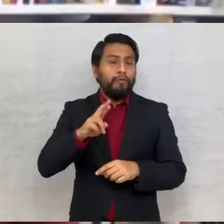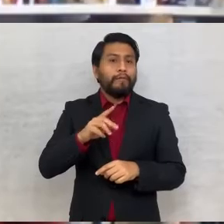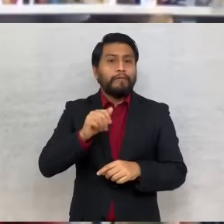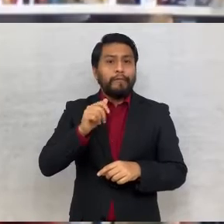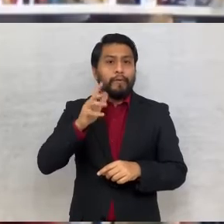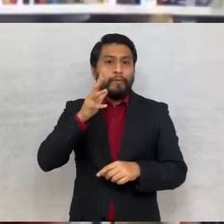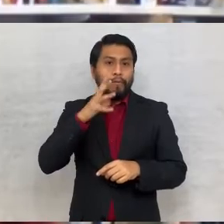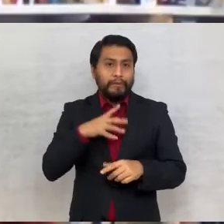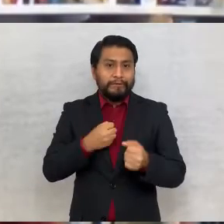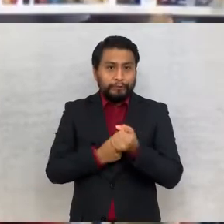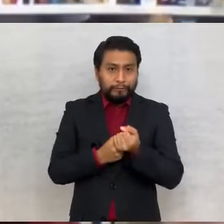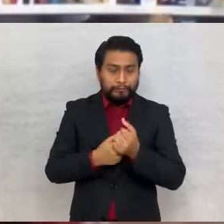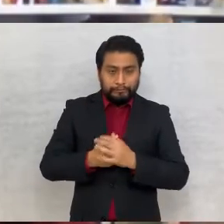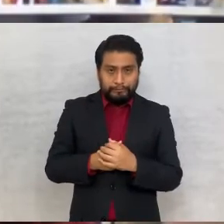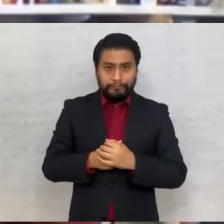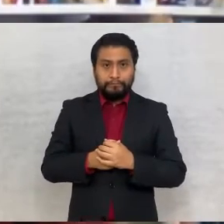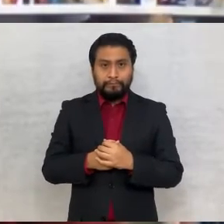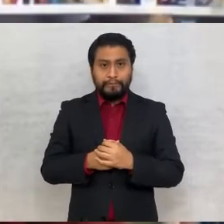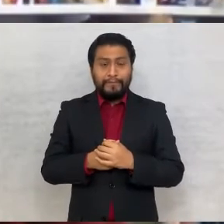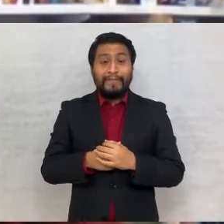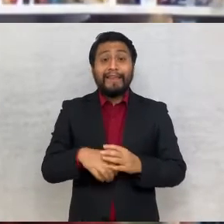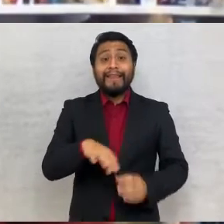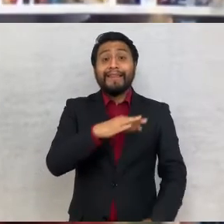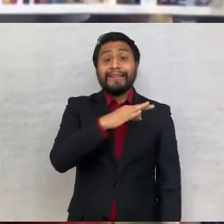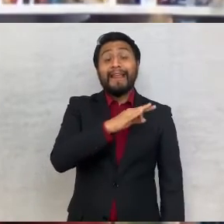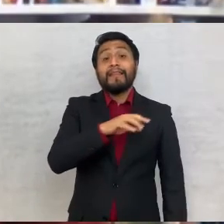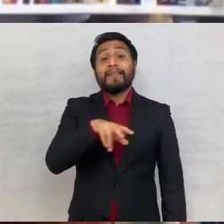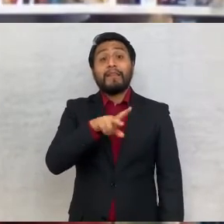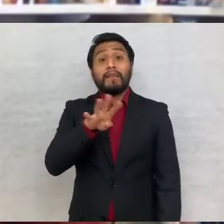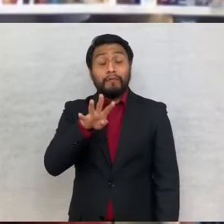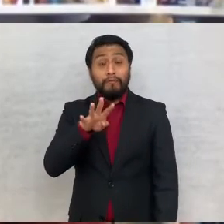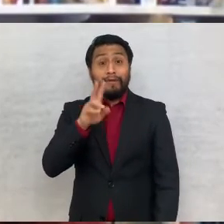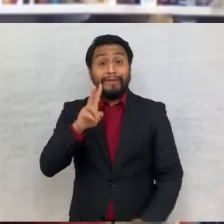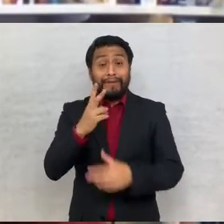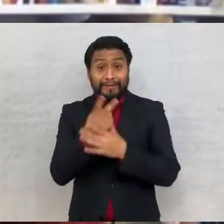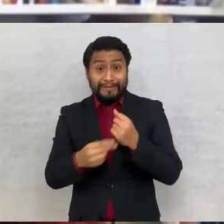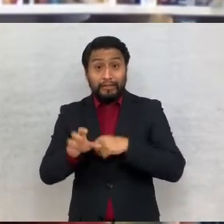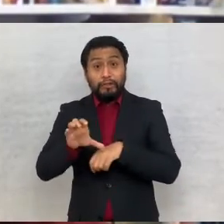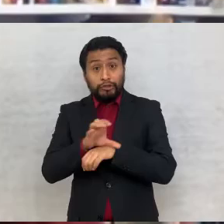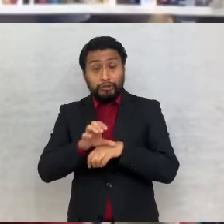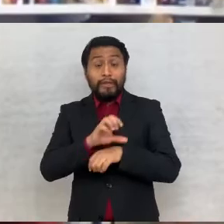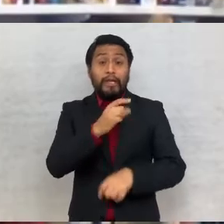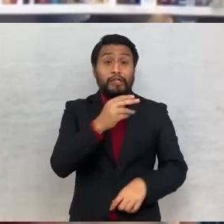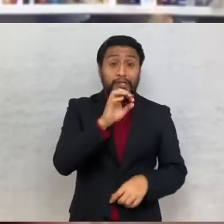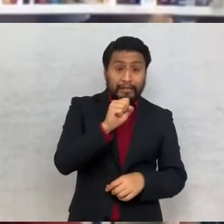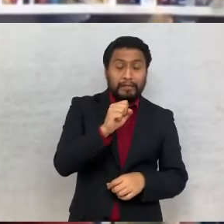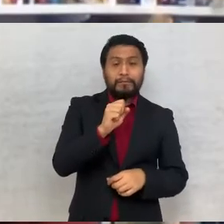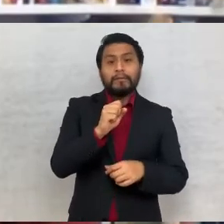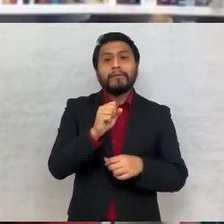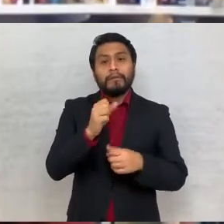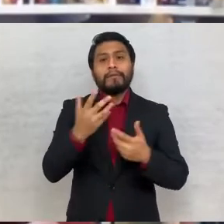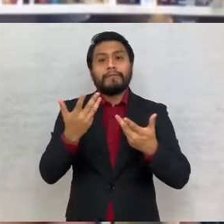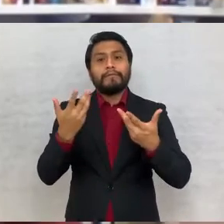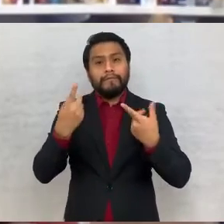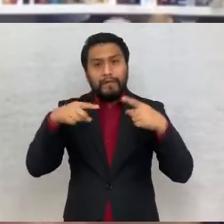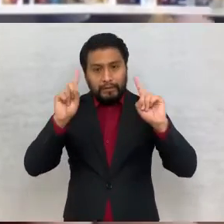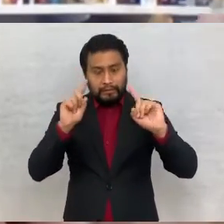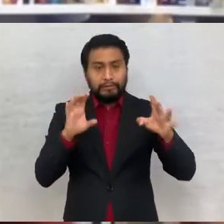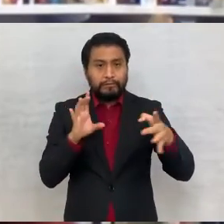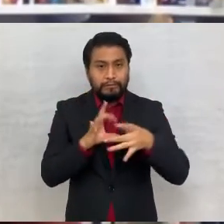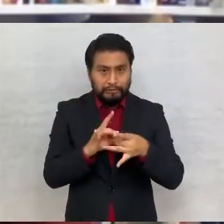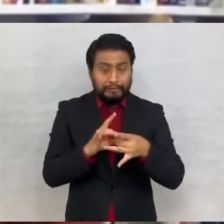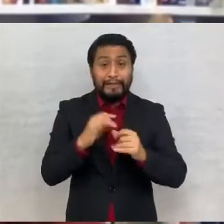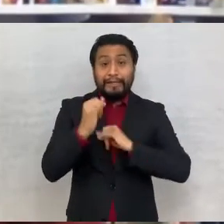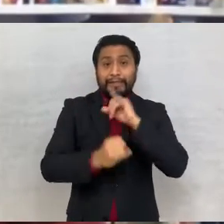priests onto its staff and permanently followed the positions of the Argentine Church and the position of the national state from